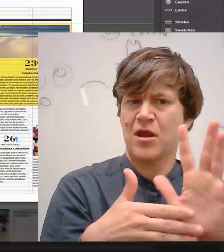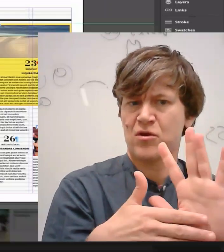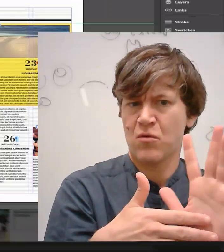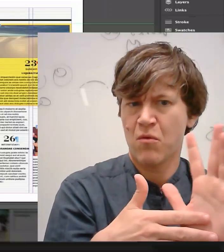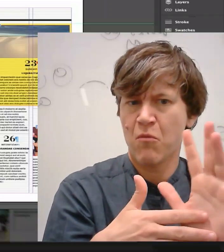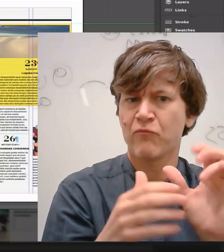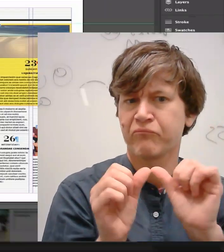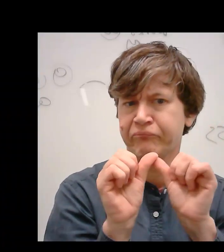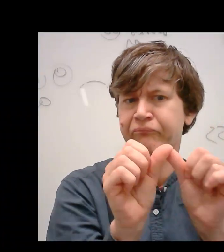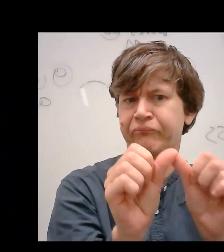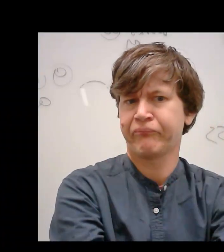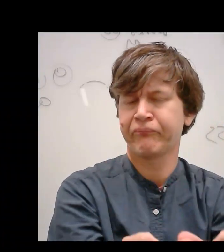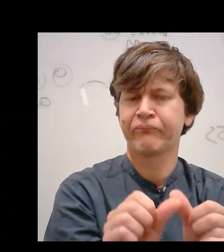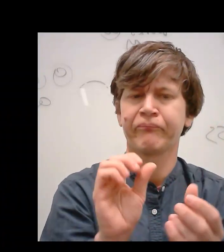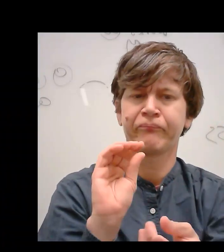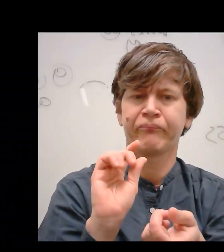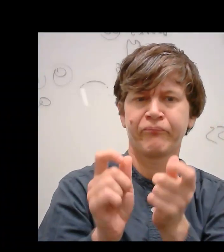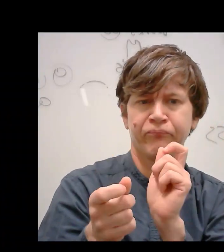movie.